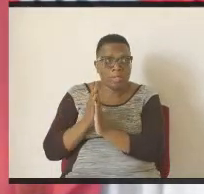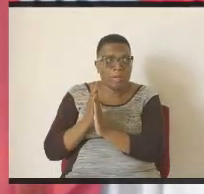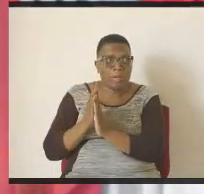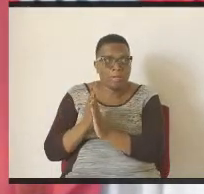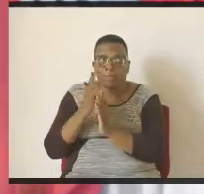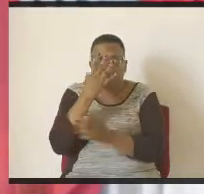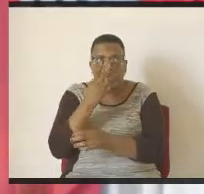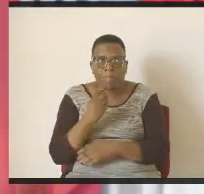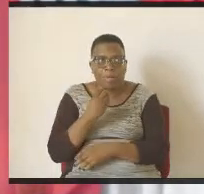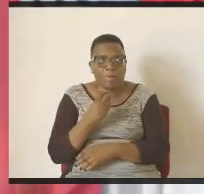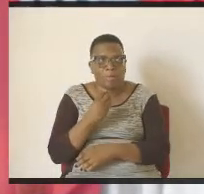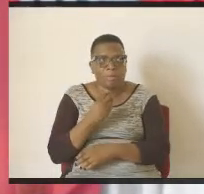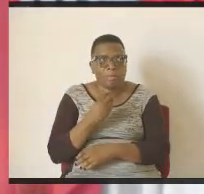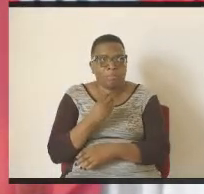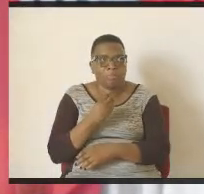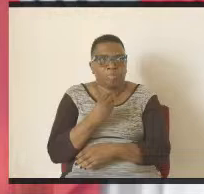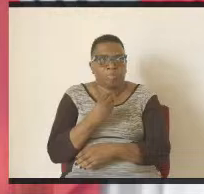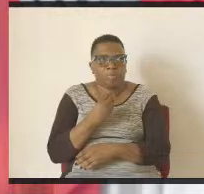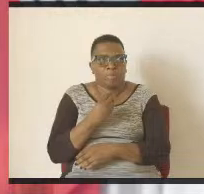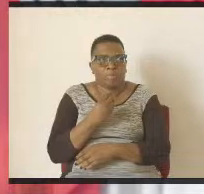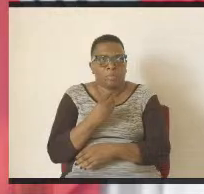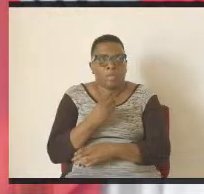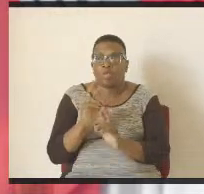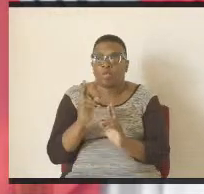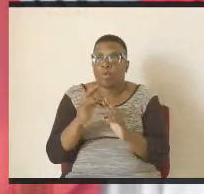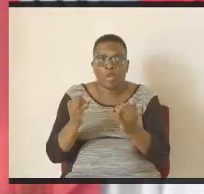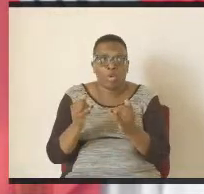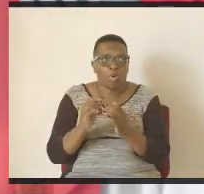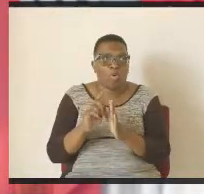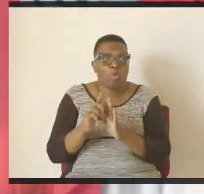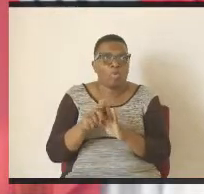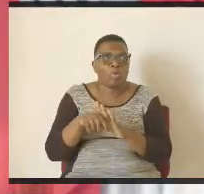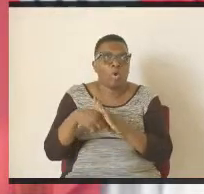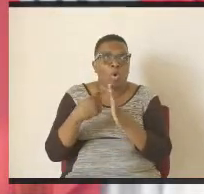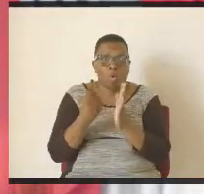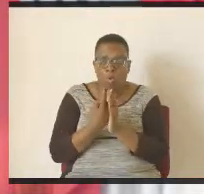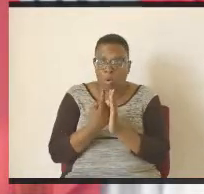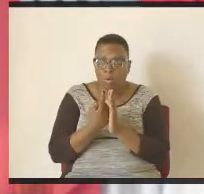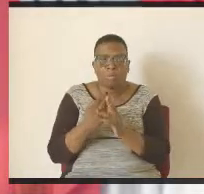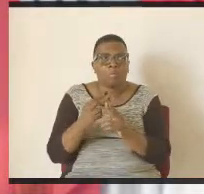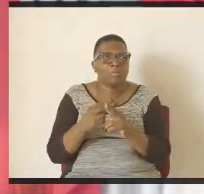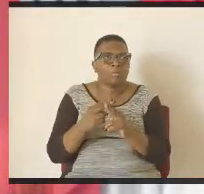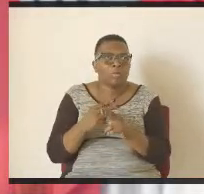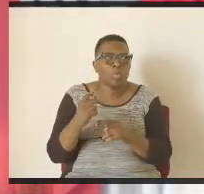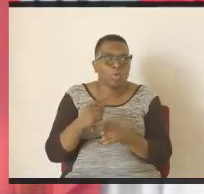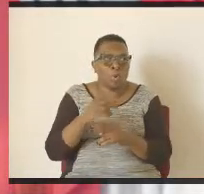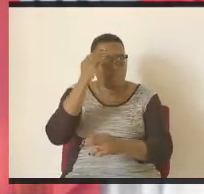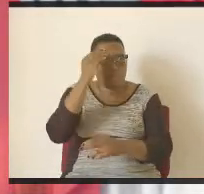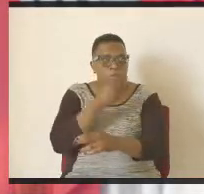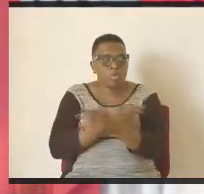Behold, the hour, the weight, is at hand. And the